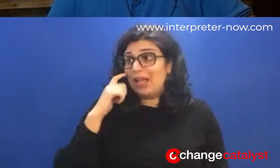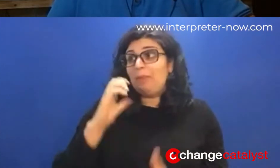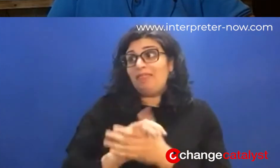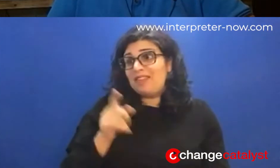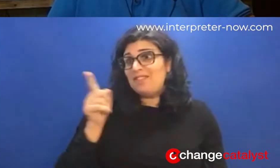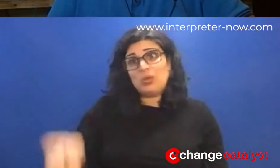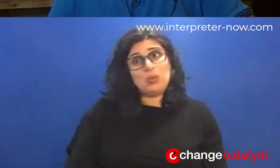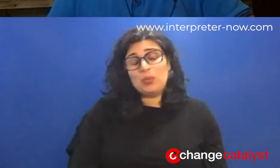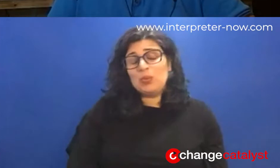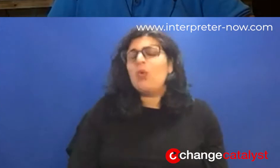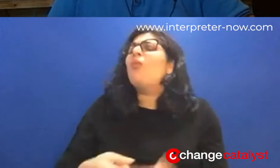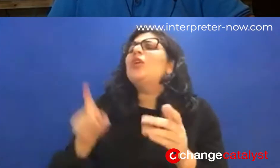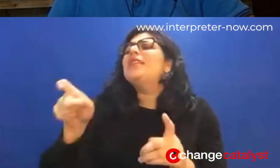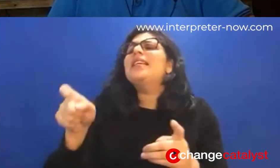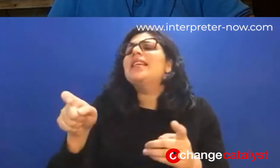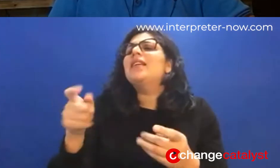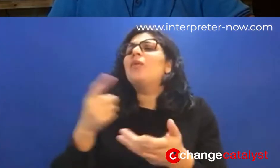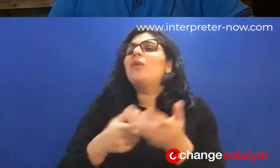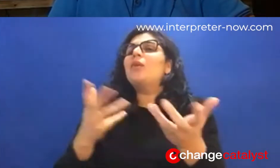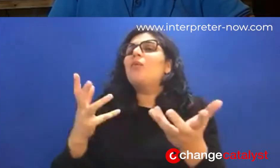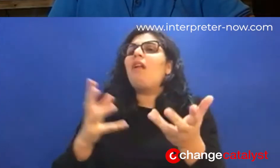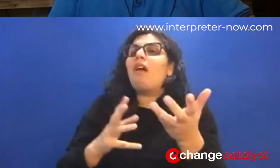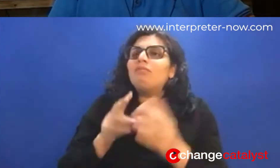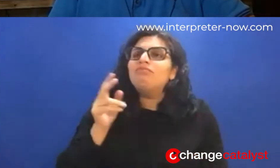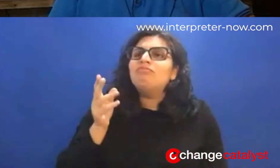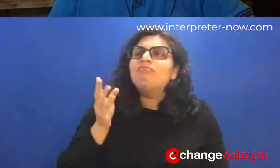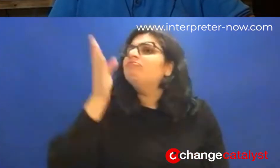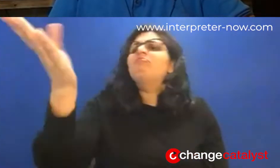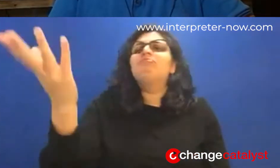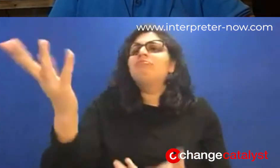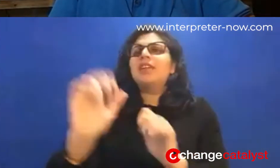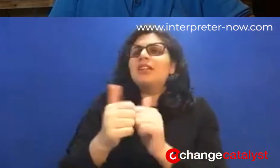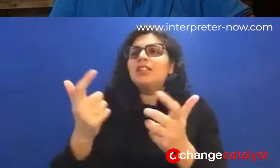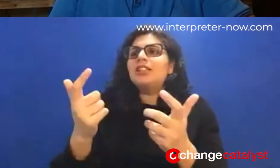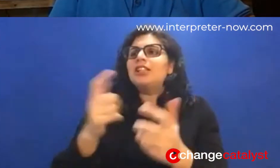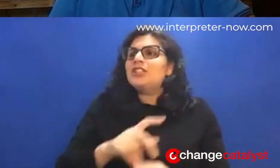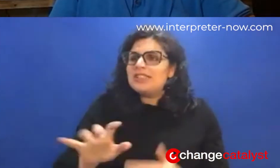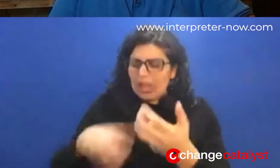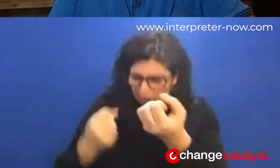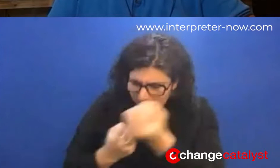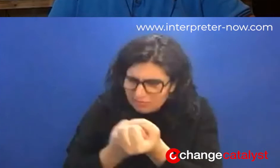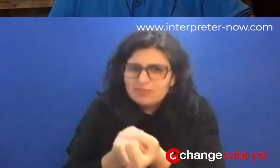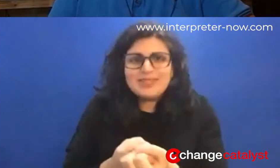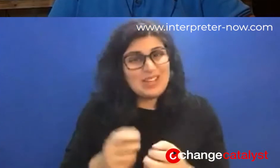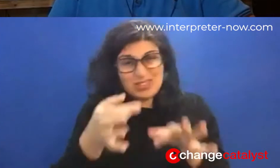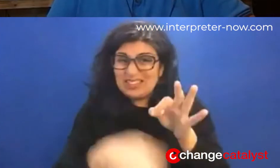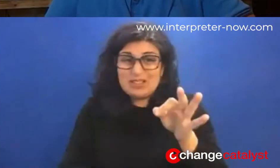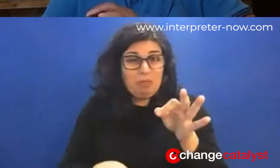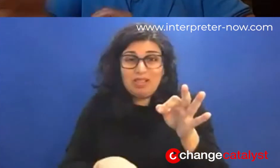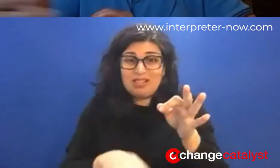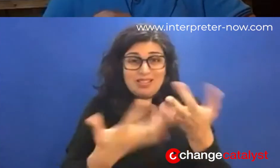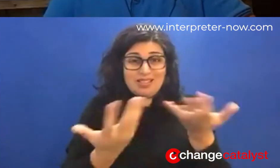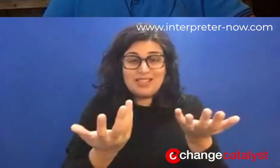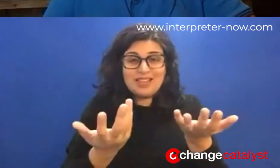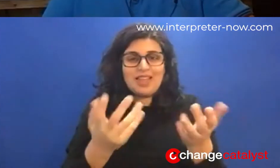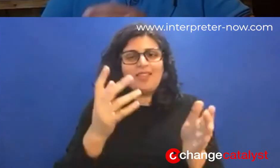What do you need? What do you want to do? I believe in you. And it's been as simple as that, really. And there's certainly people